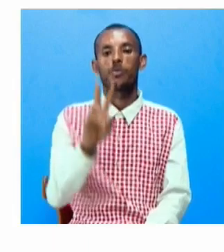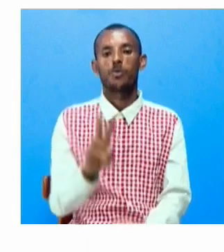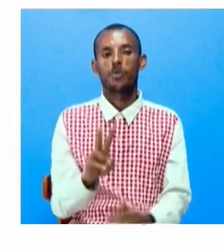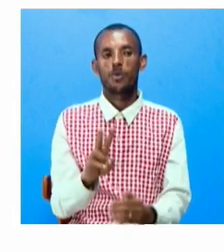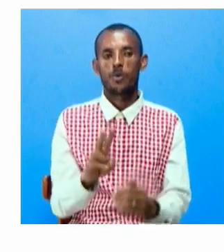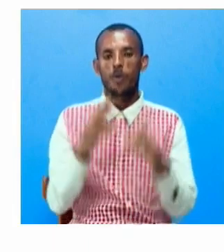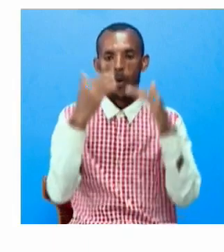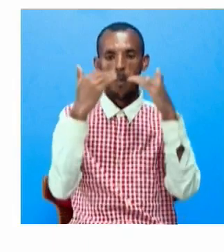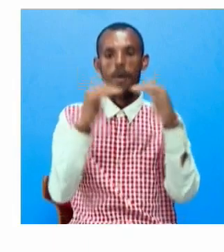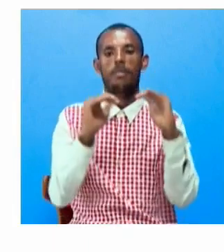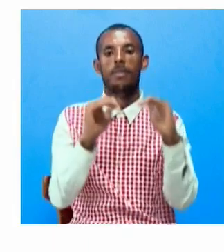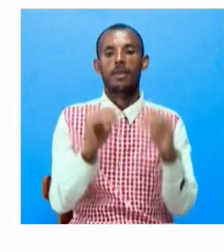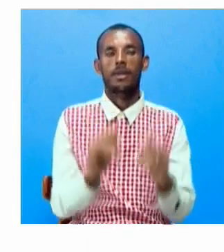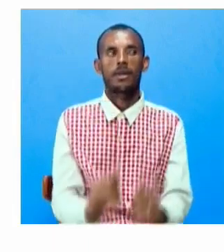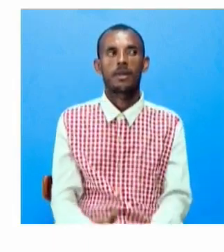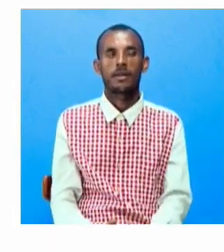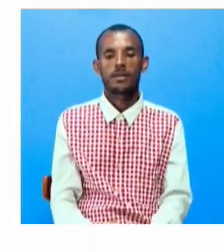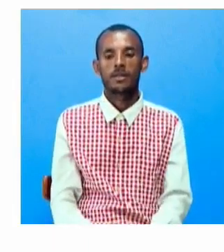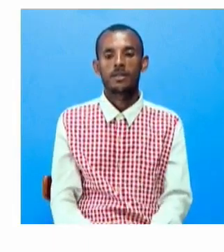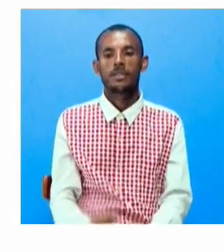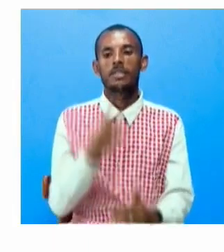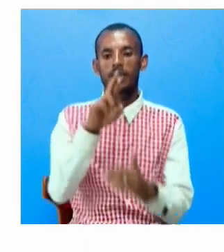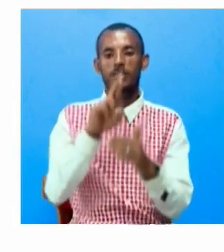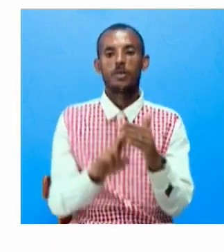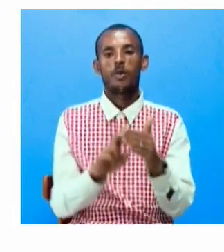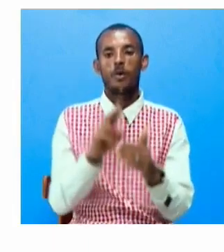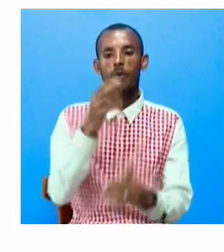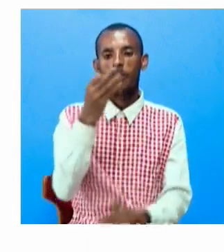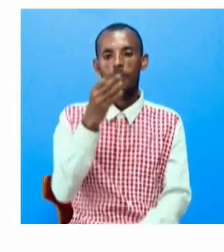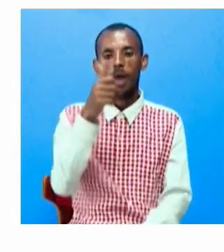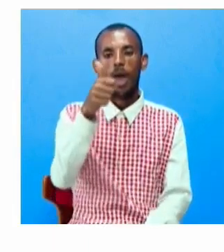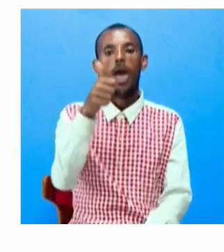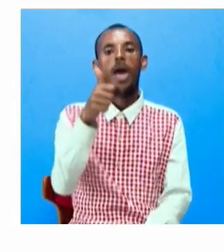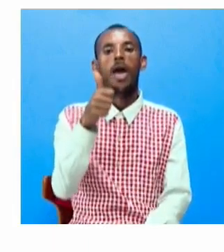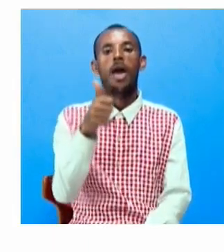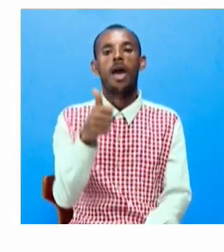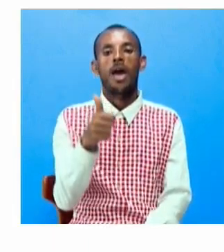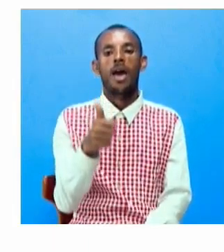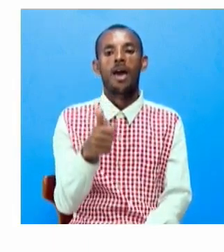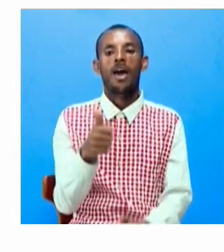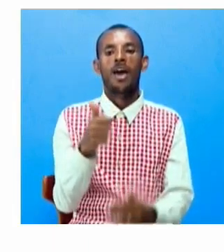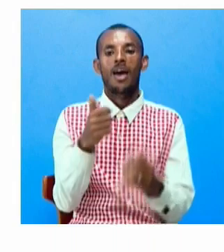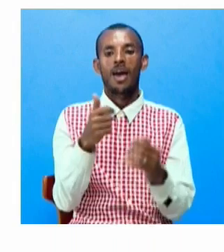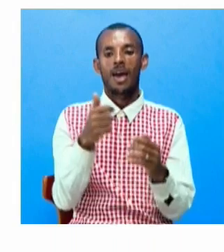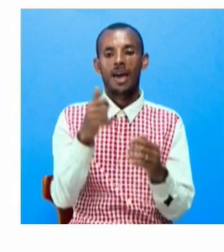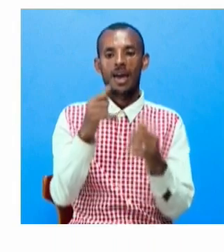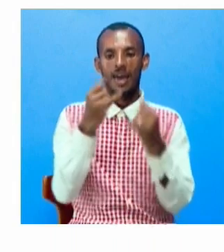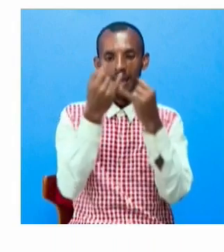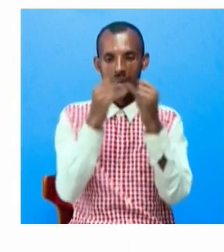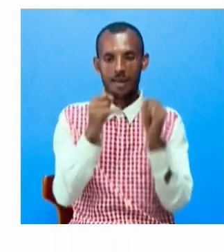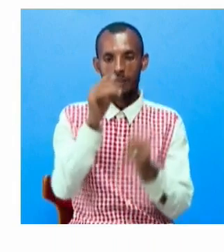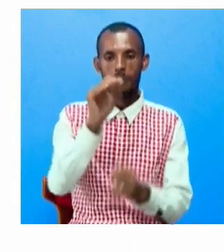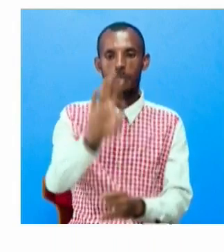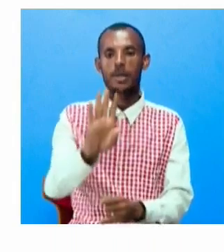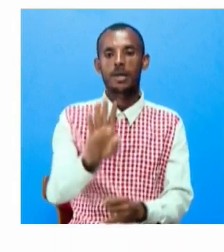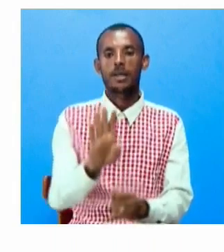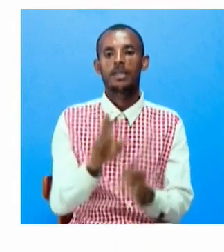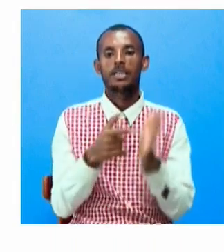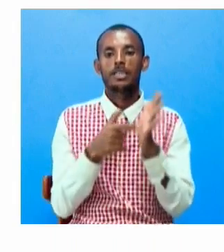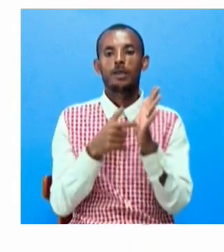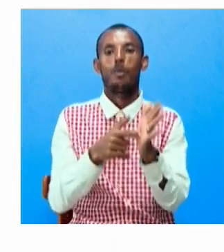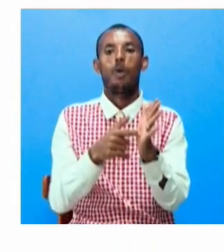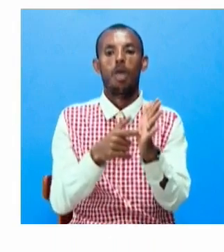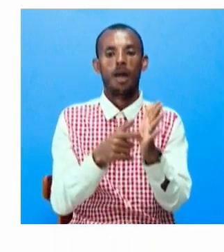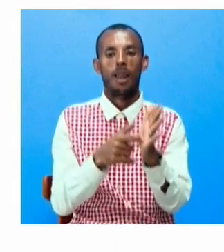of A to B, symbolically written as